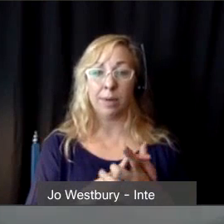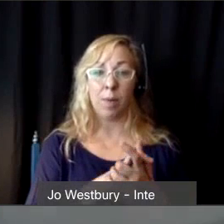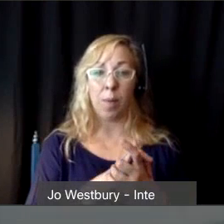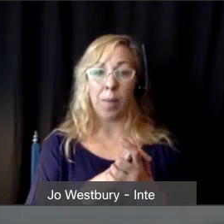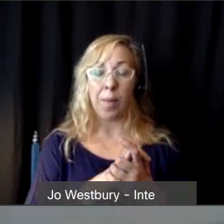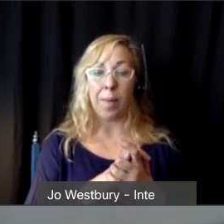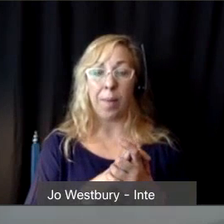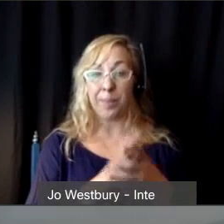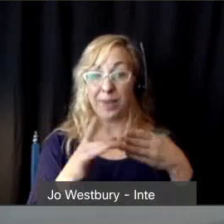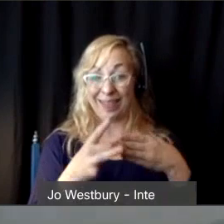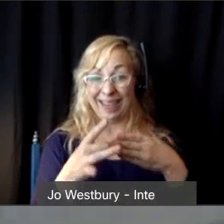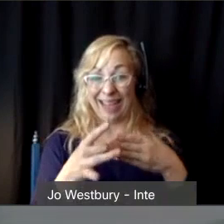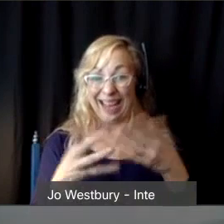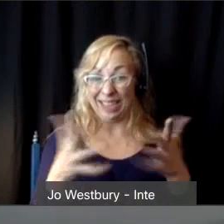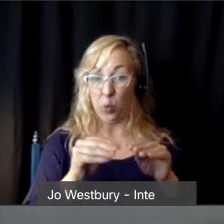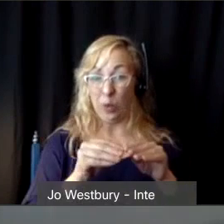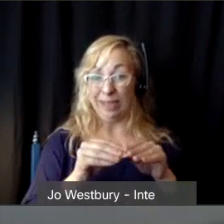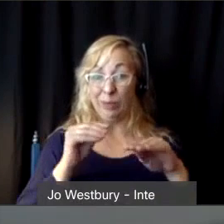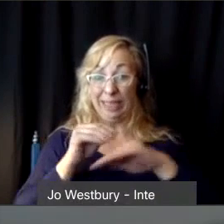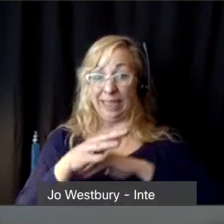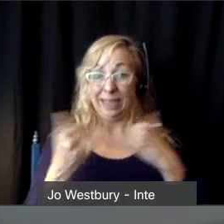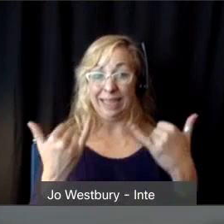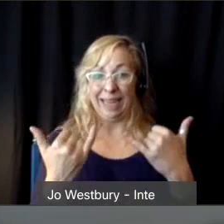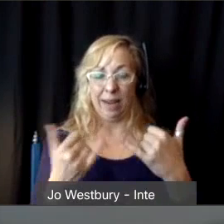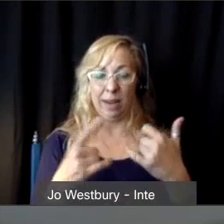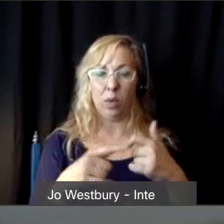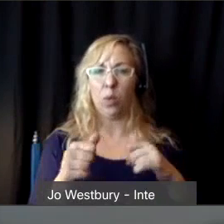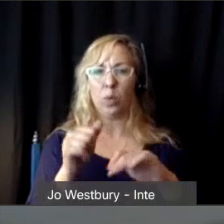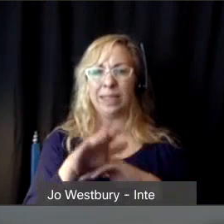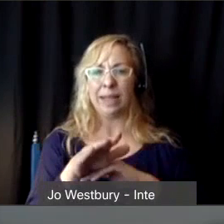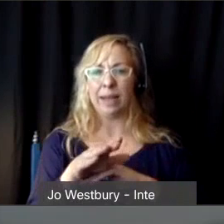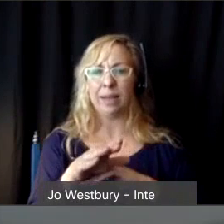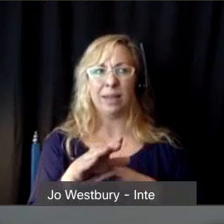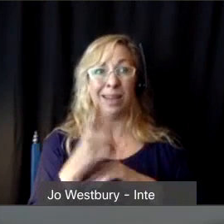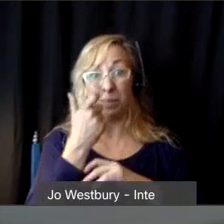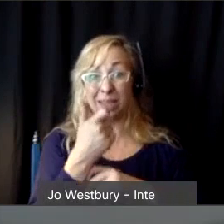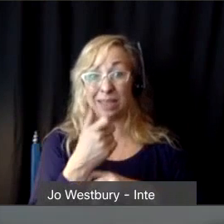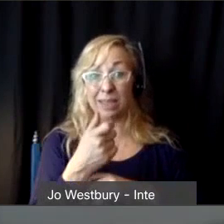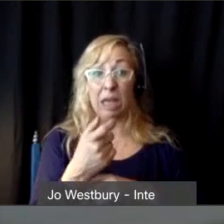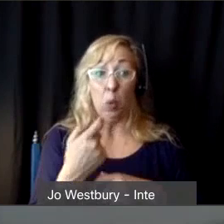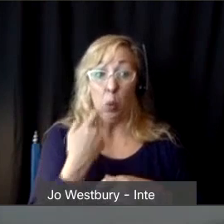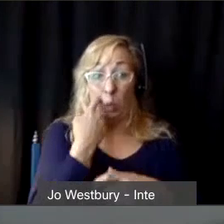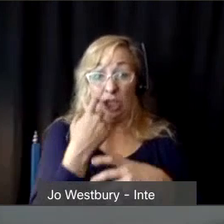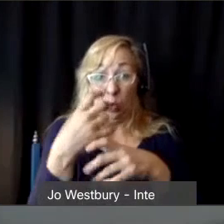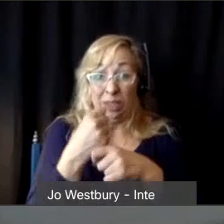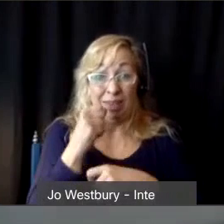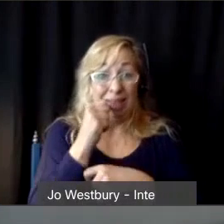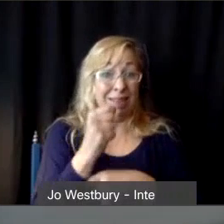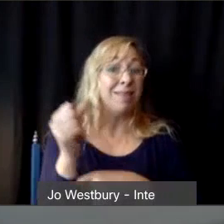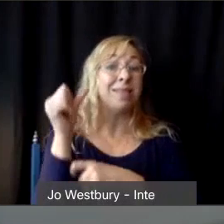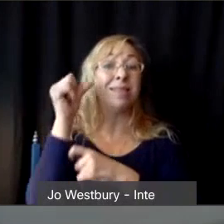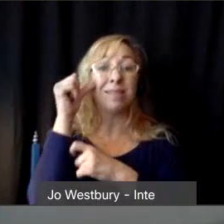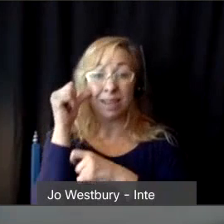the guidance that we sent out today, because the turnaround time is very short. We just received this yesterday. We either sent it yesterday